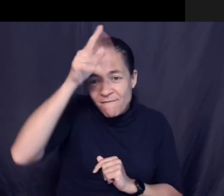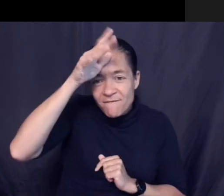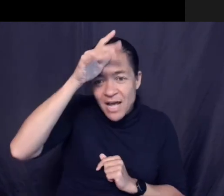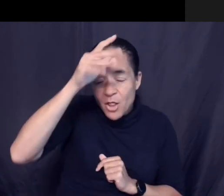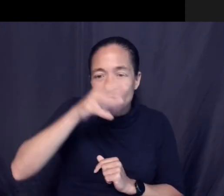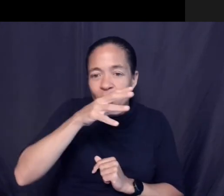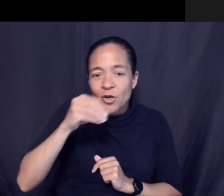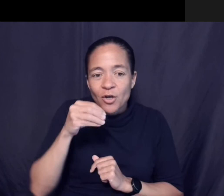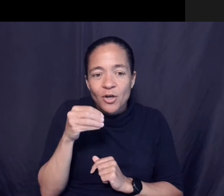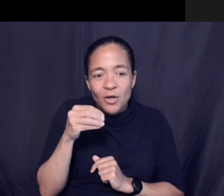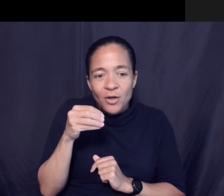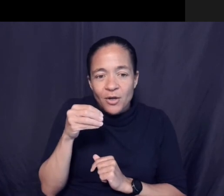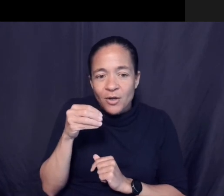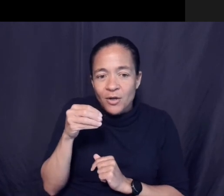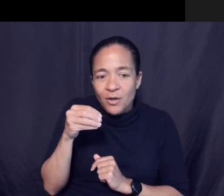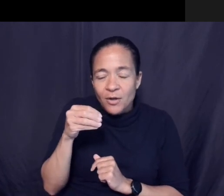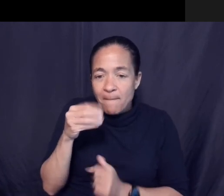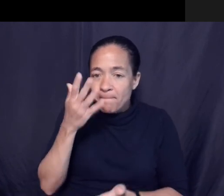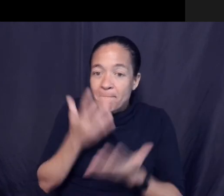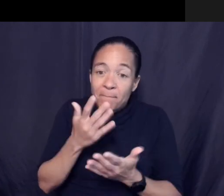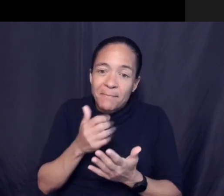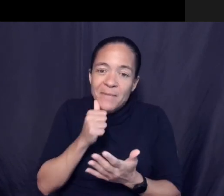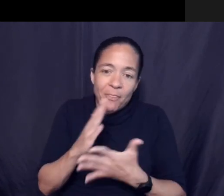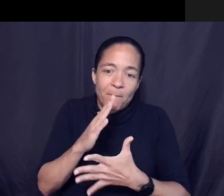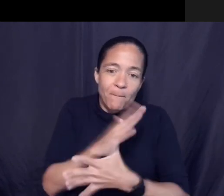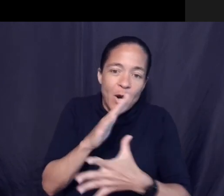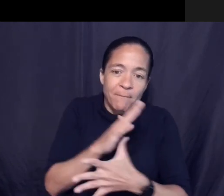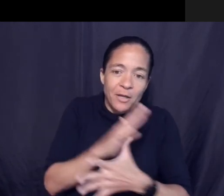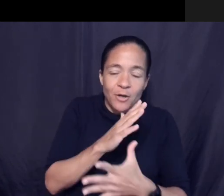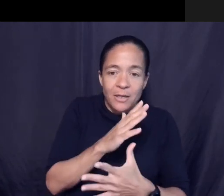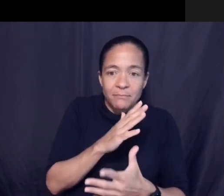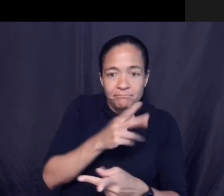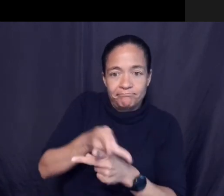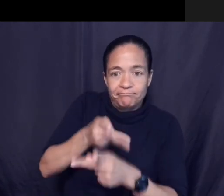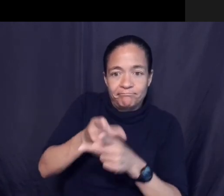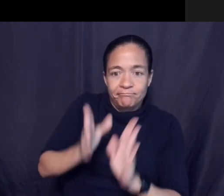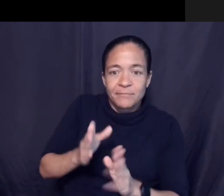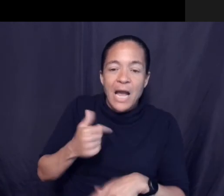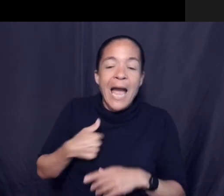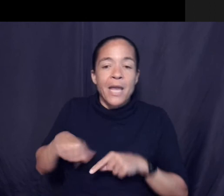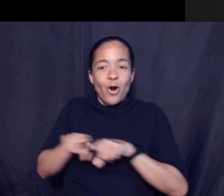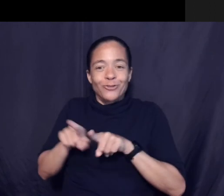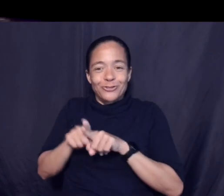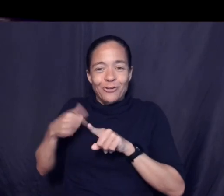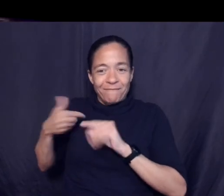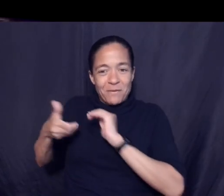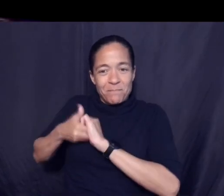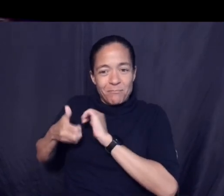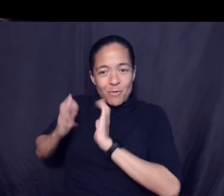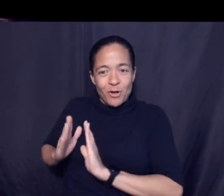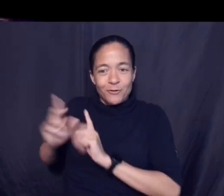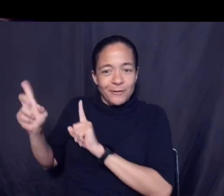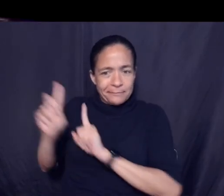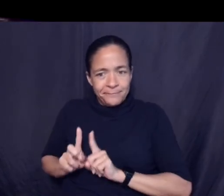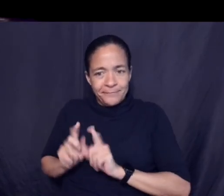as a father and, not maybe the primary caregiver. I also have a partner who has